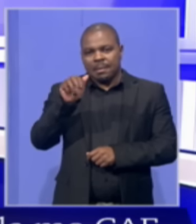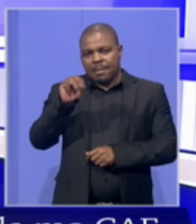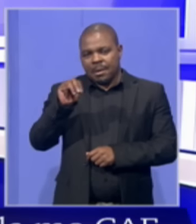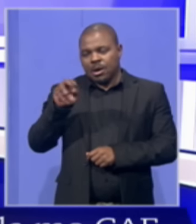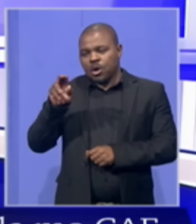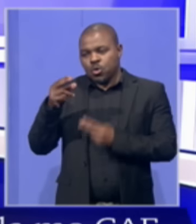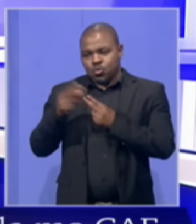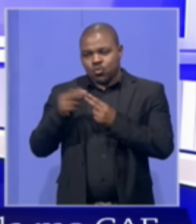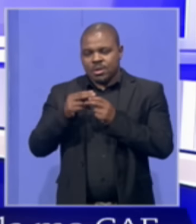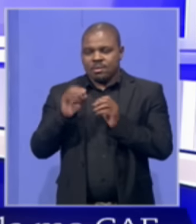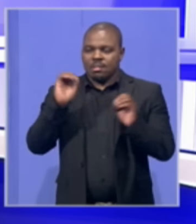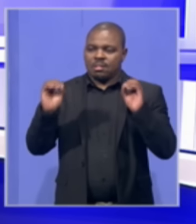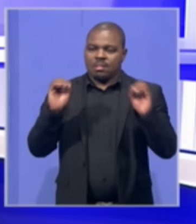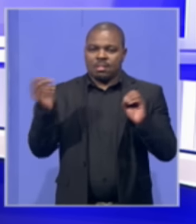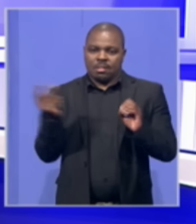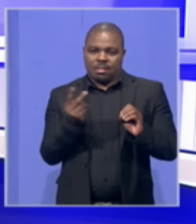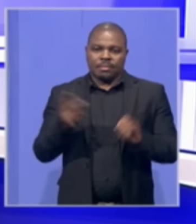Union.